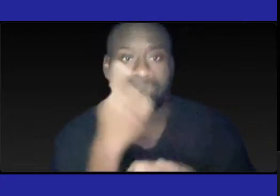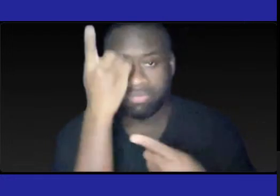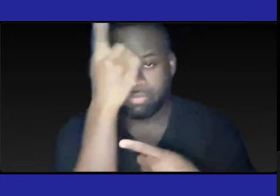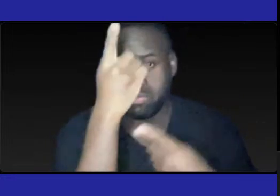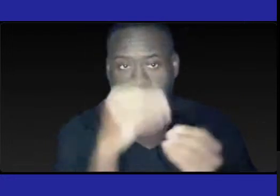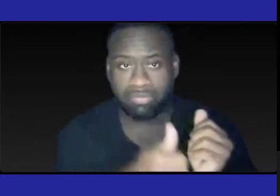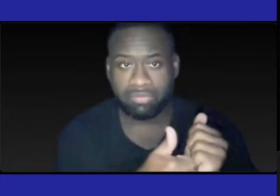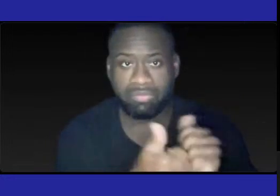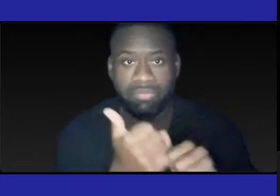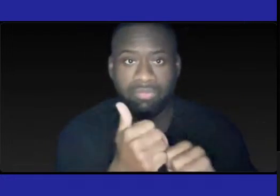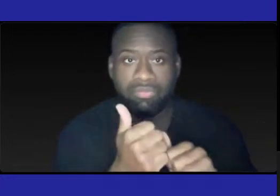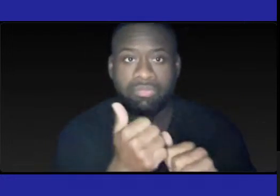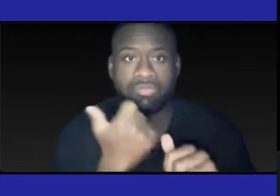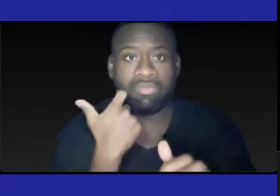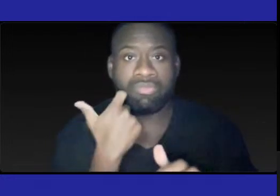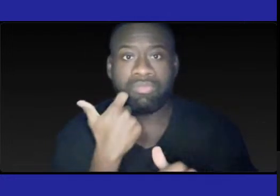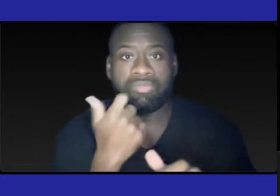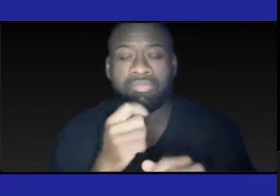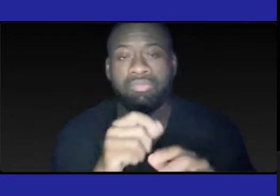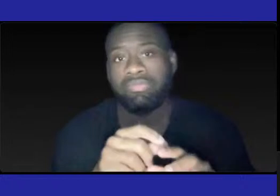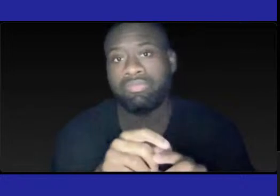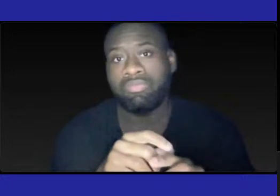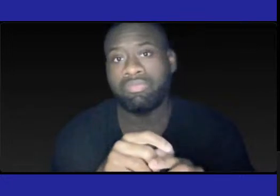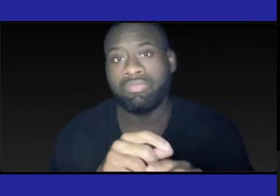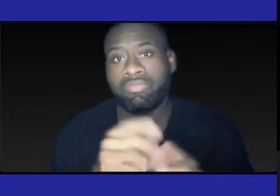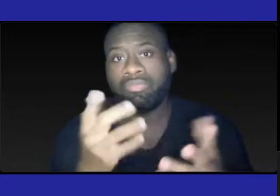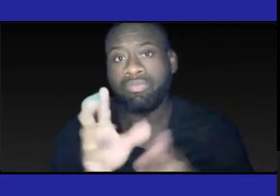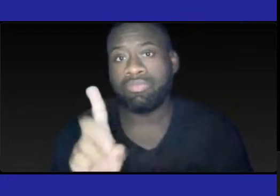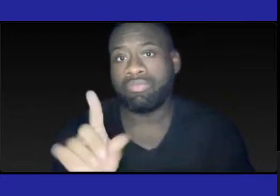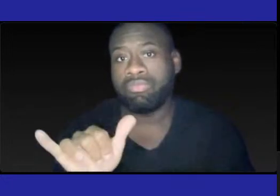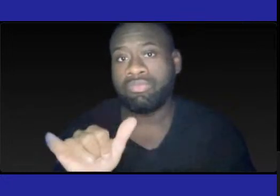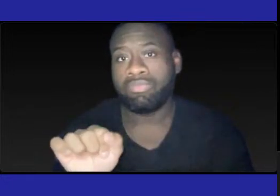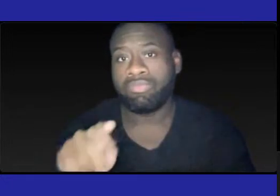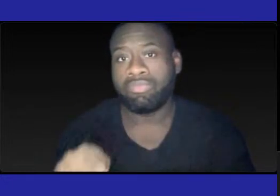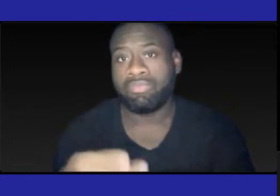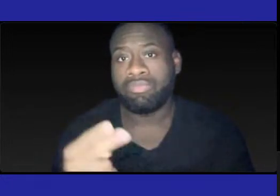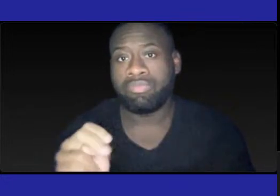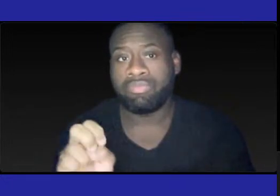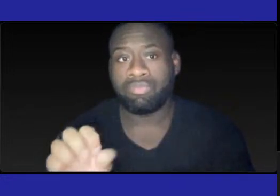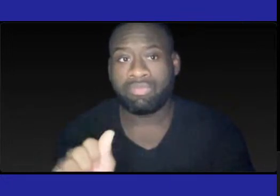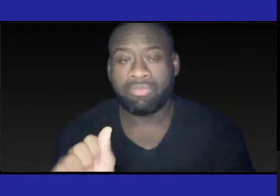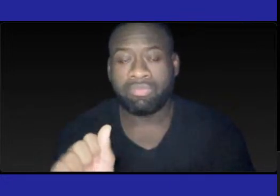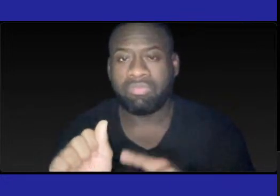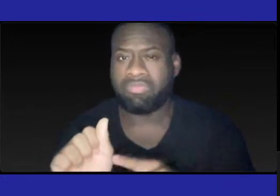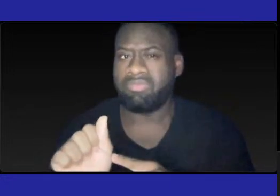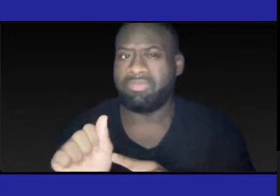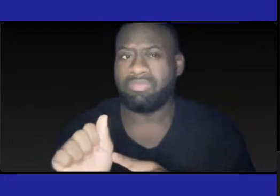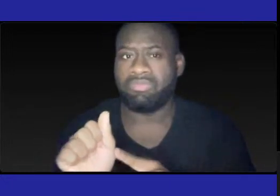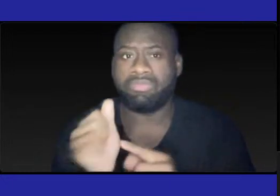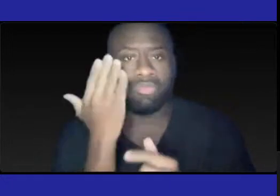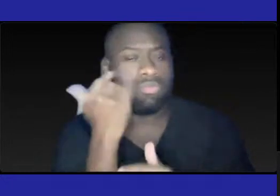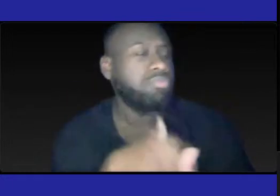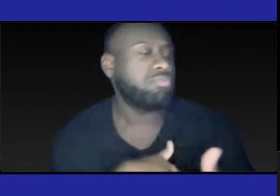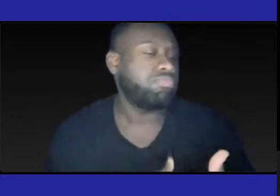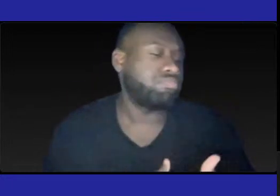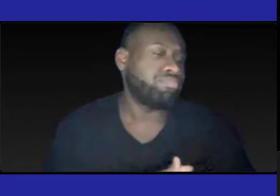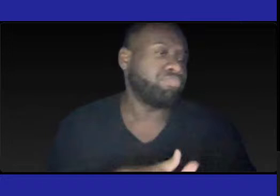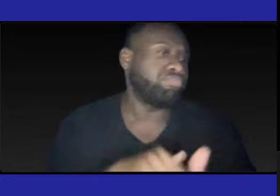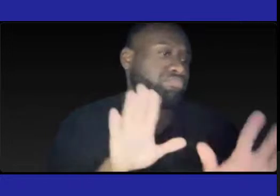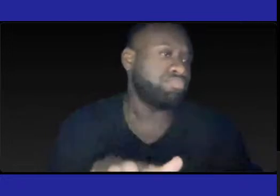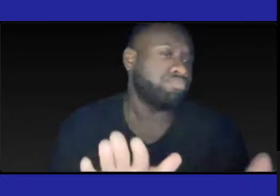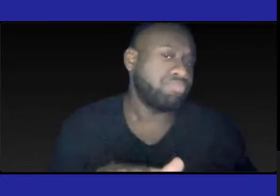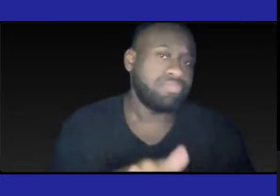presenting complaint is dyspnea. And the providers often say, oh, that's just because you're pregnant. And we miss